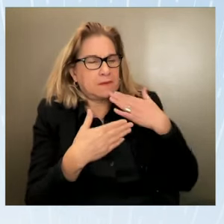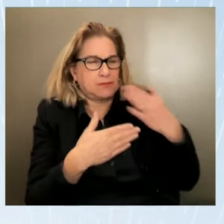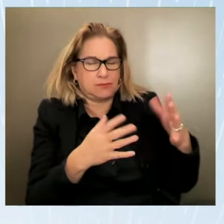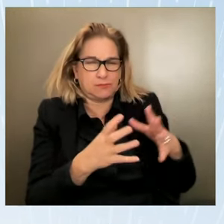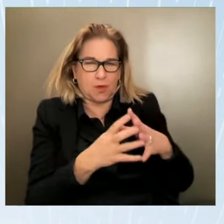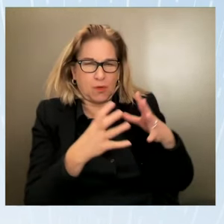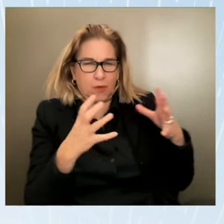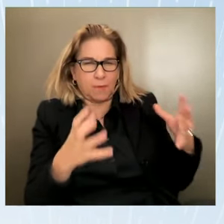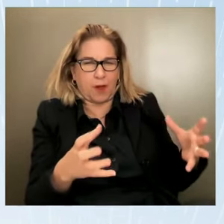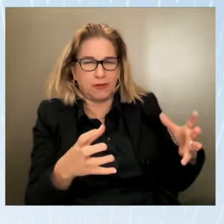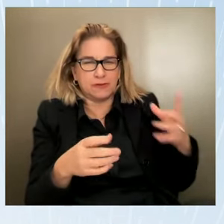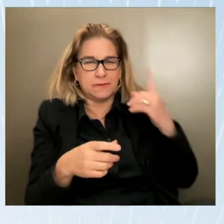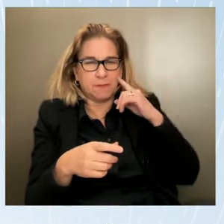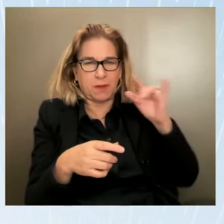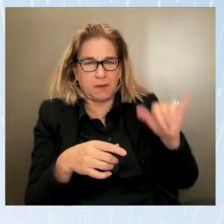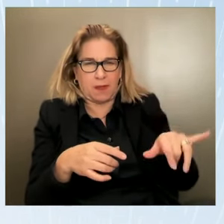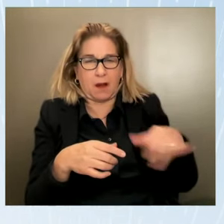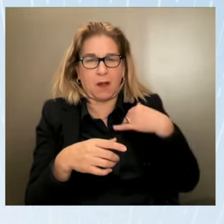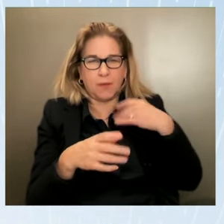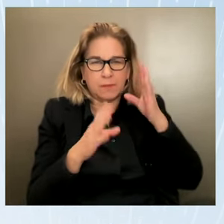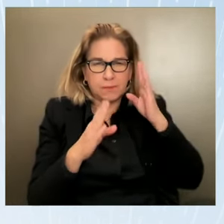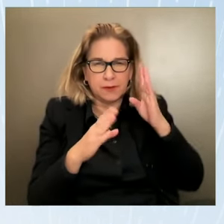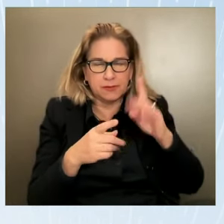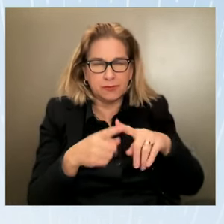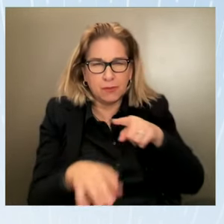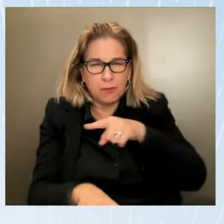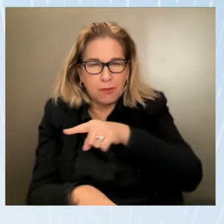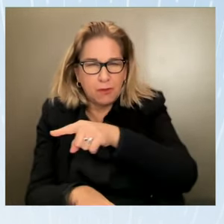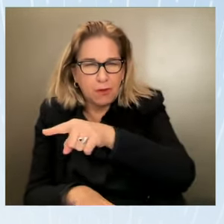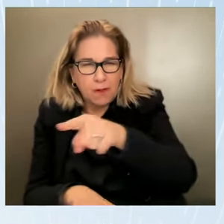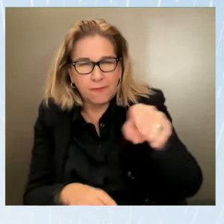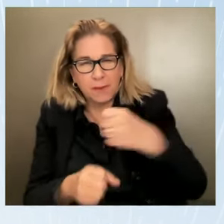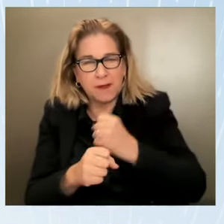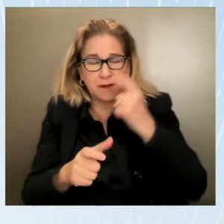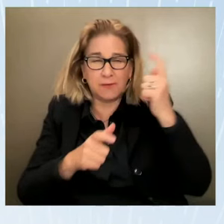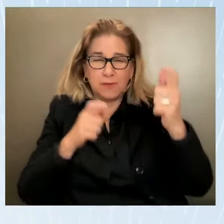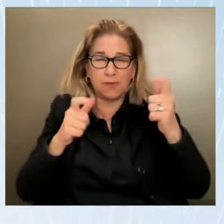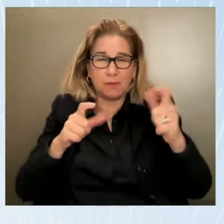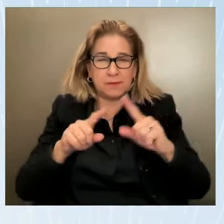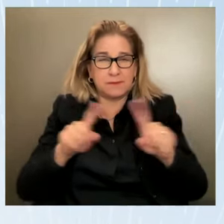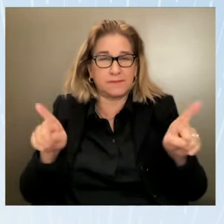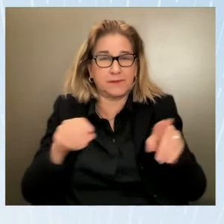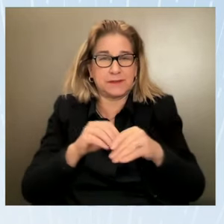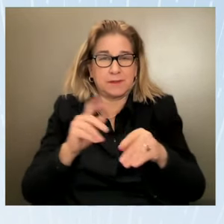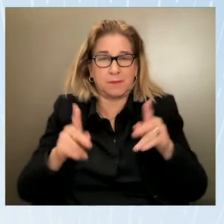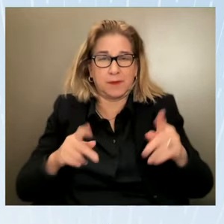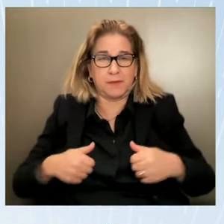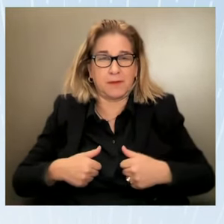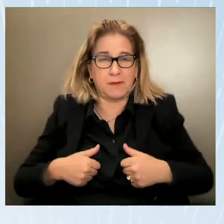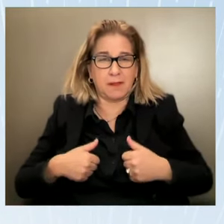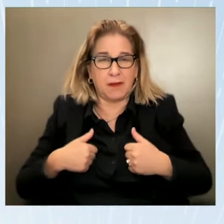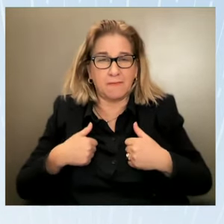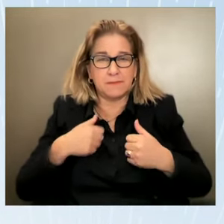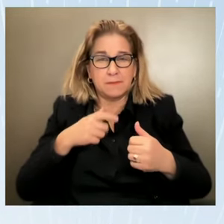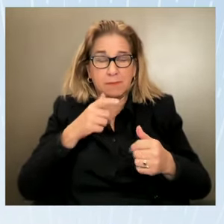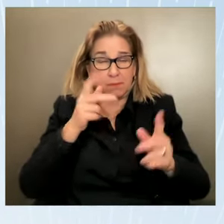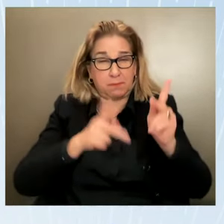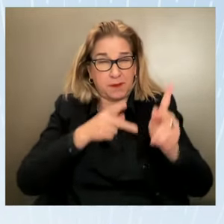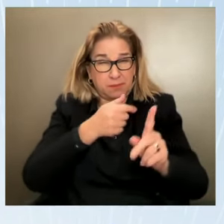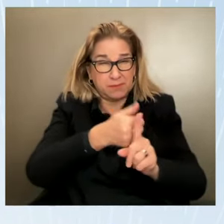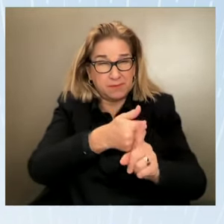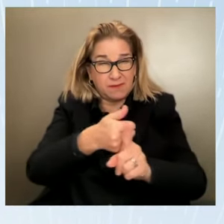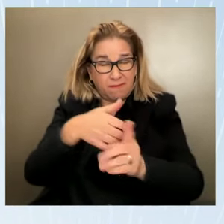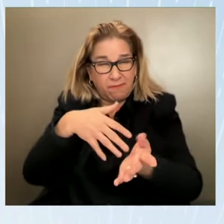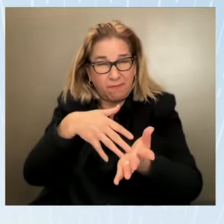doing can make enormous differences in the lives of some of the most vulnerable people of every age and gender in urban